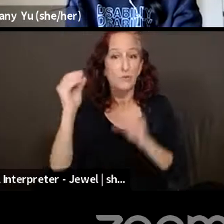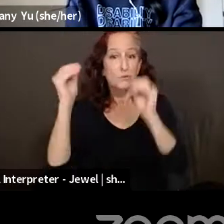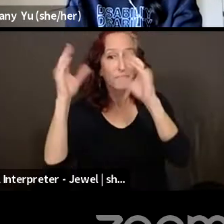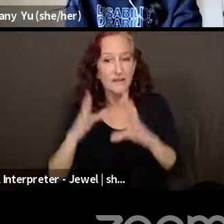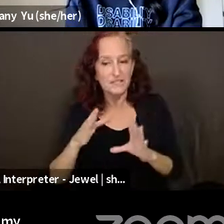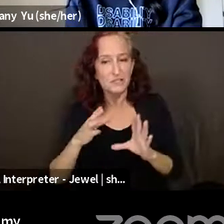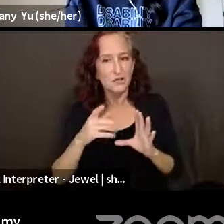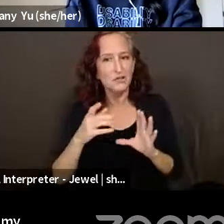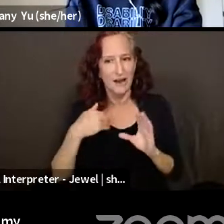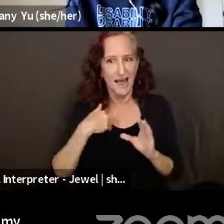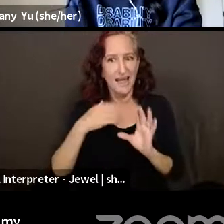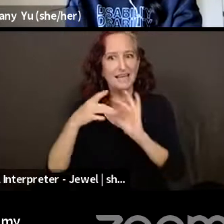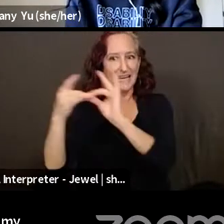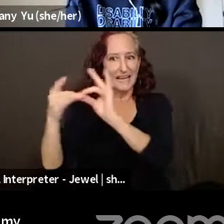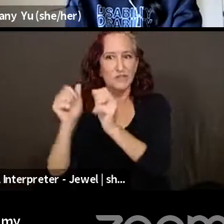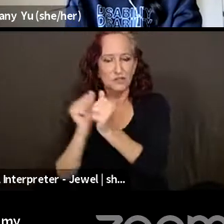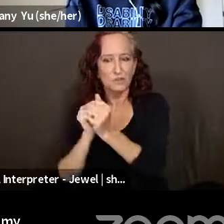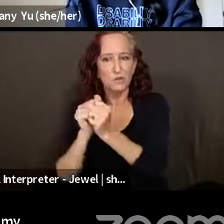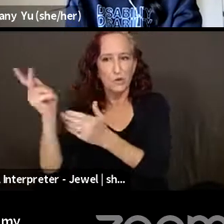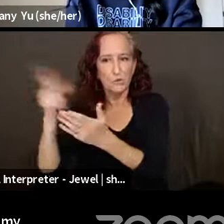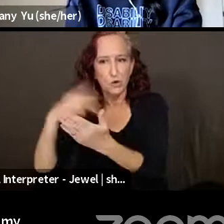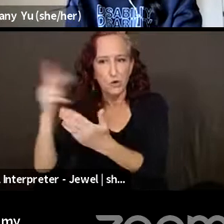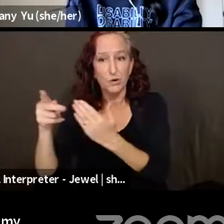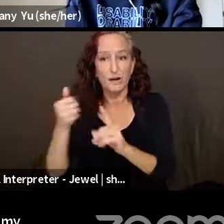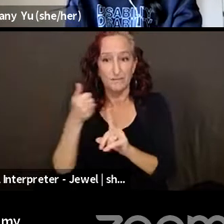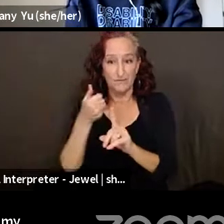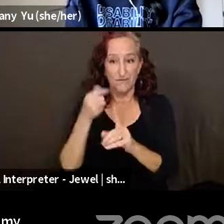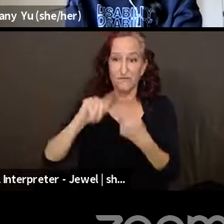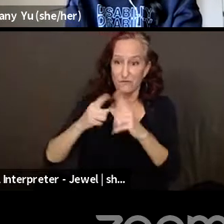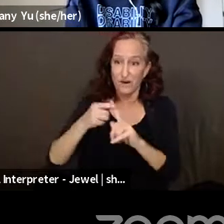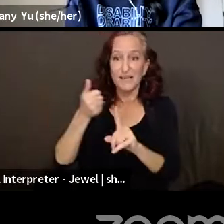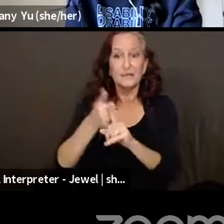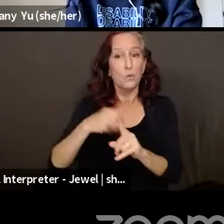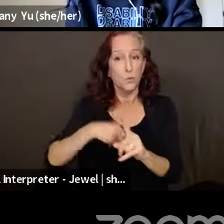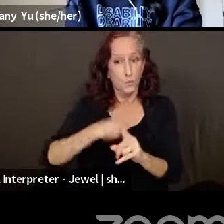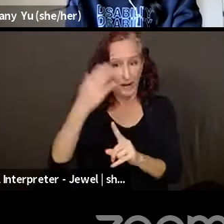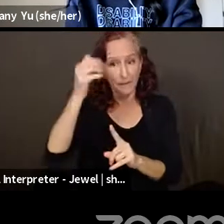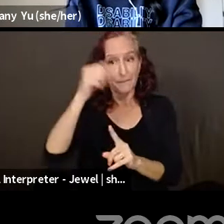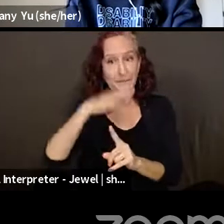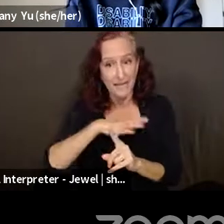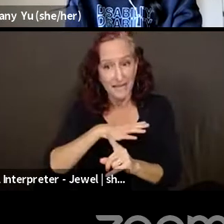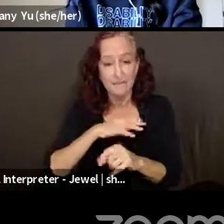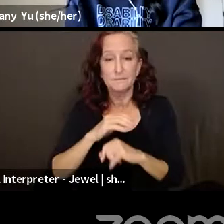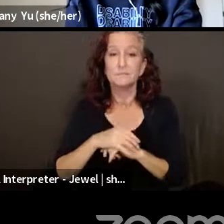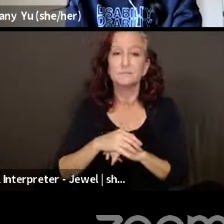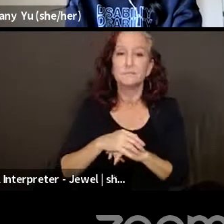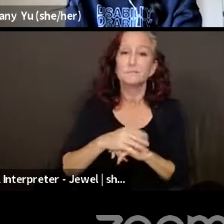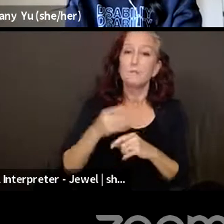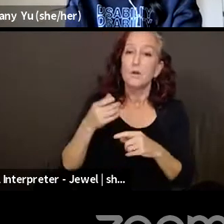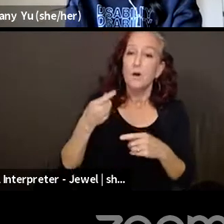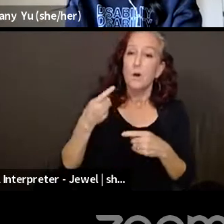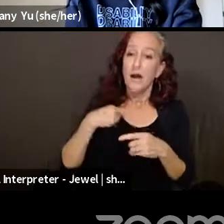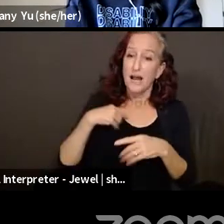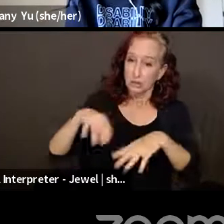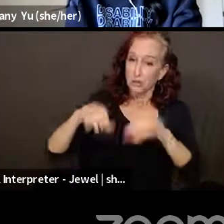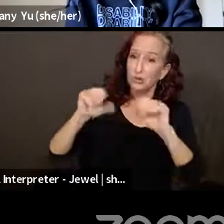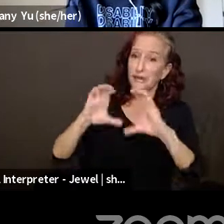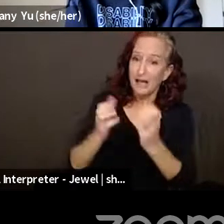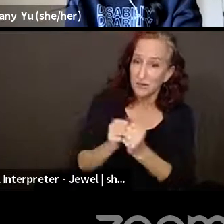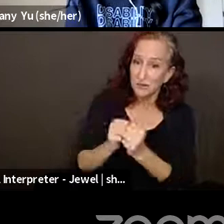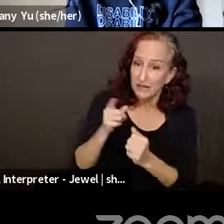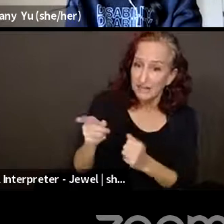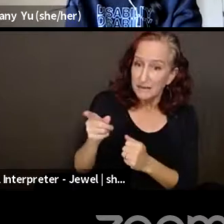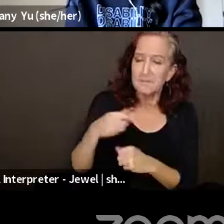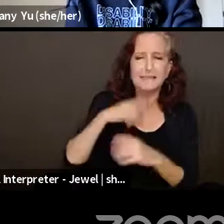with the program, a white man. And I was quite vocal in the classes I had with him. But anyhow, I